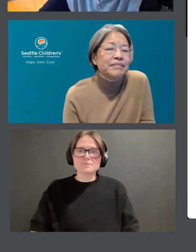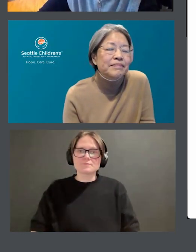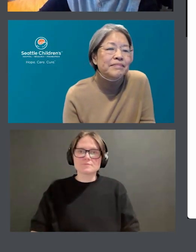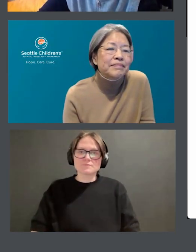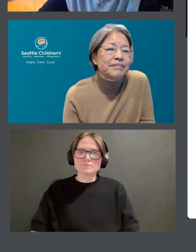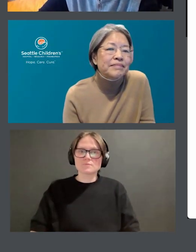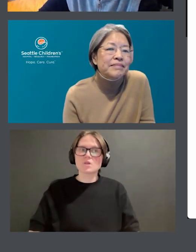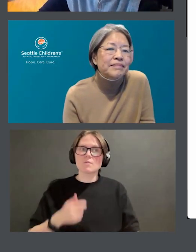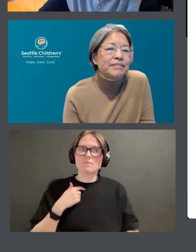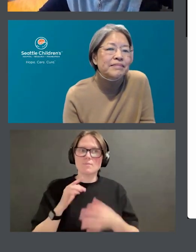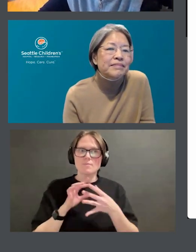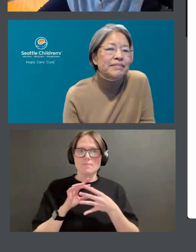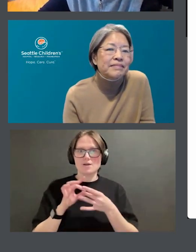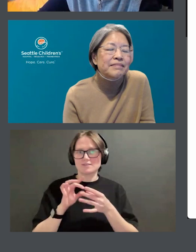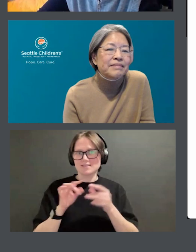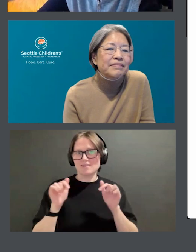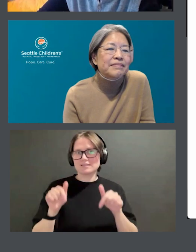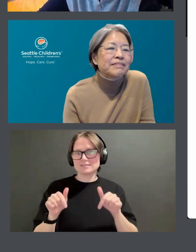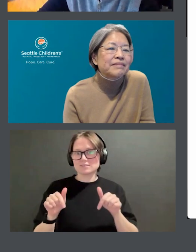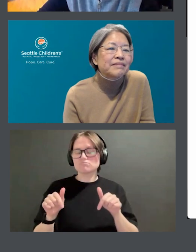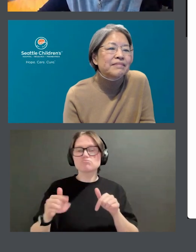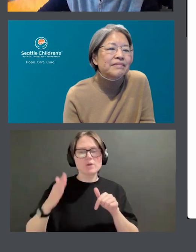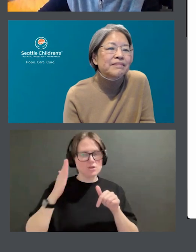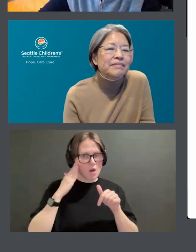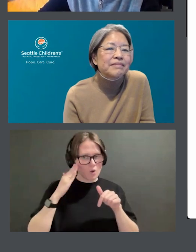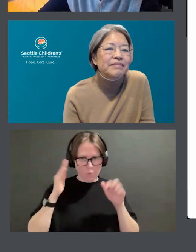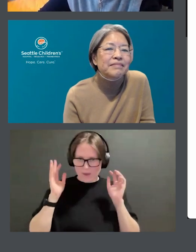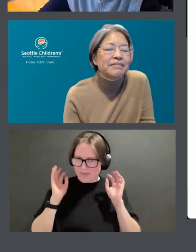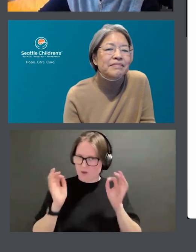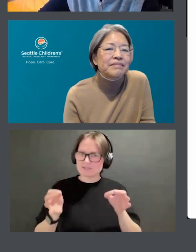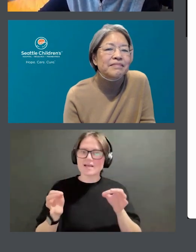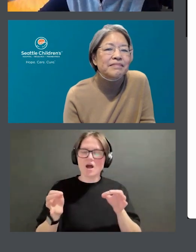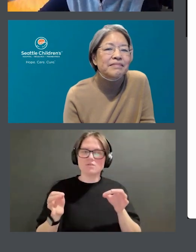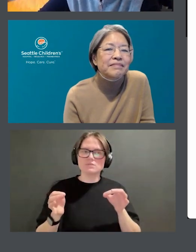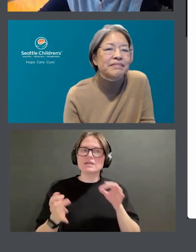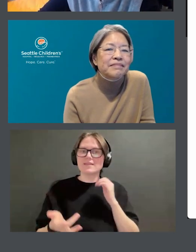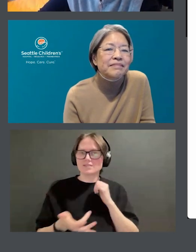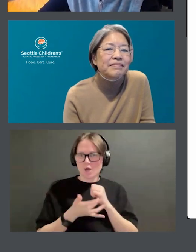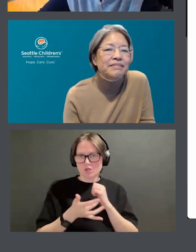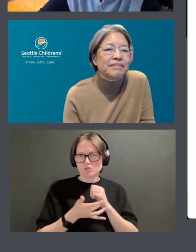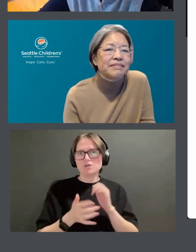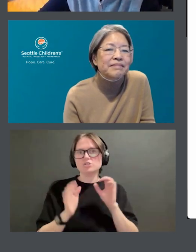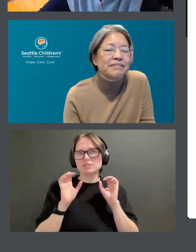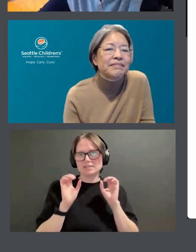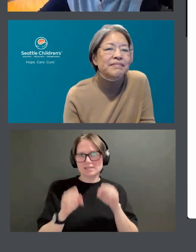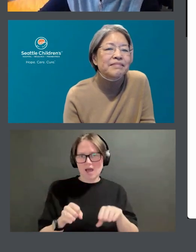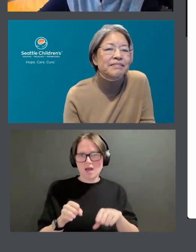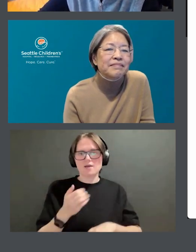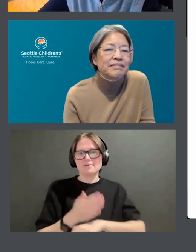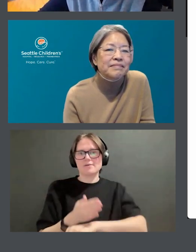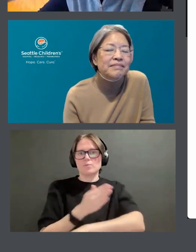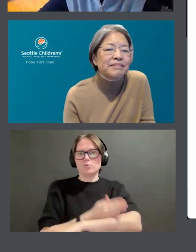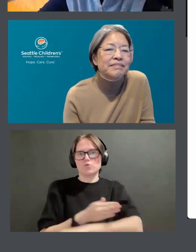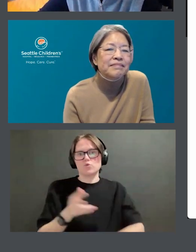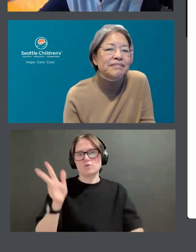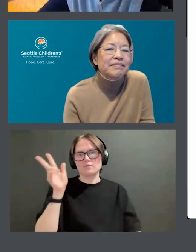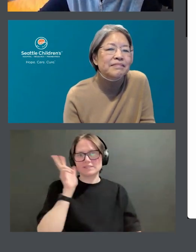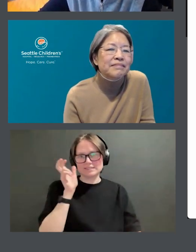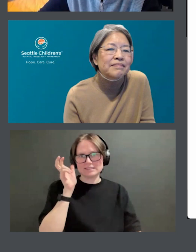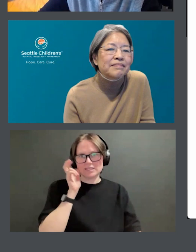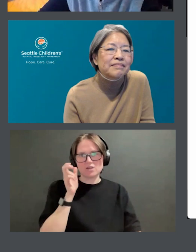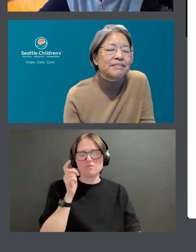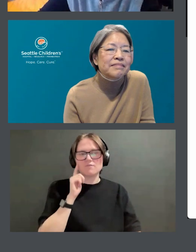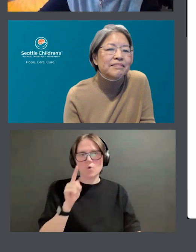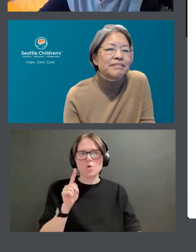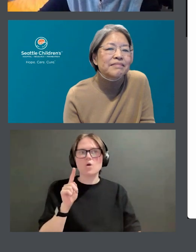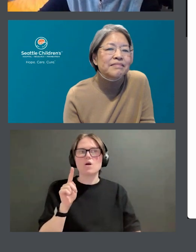do know, without a doubt, that technology can improve listening for children